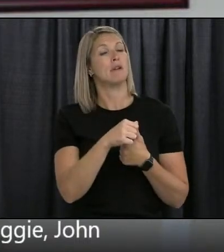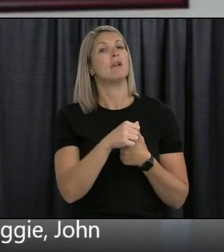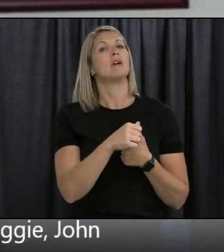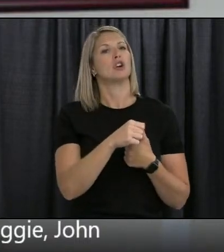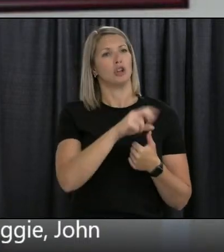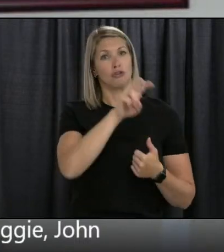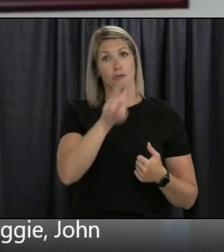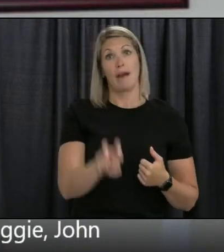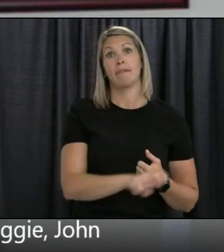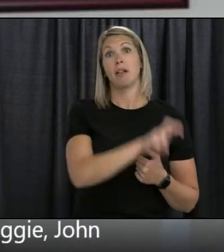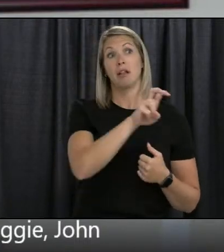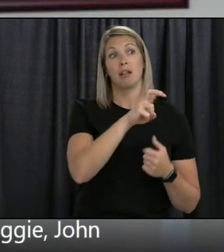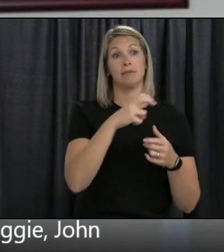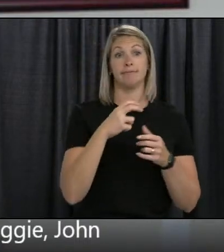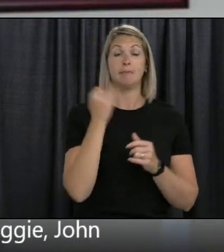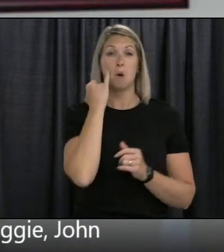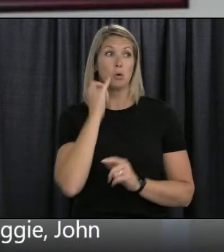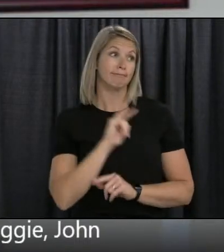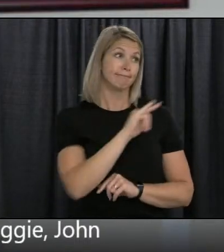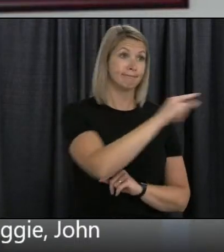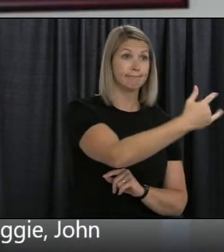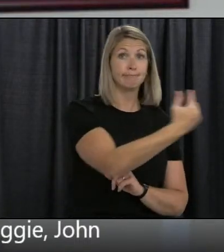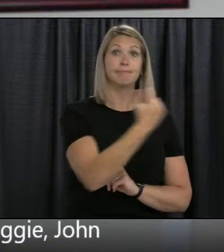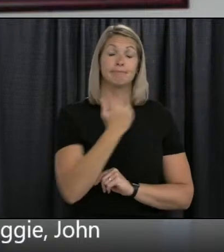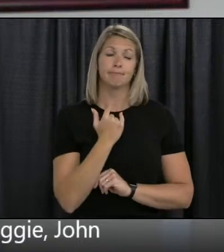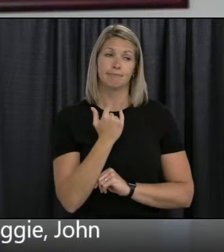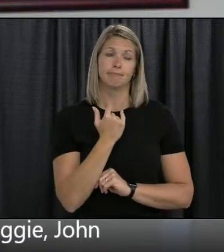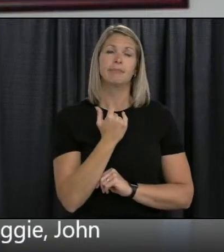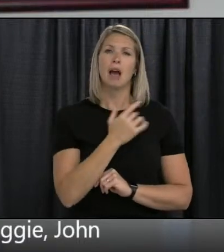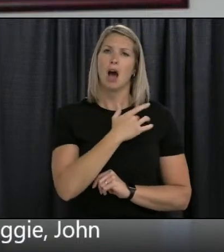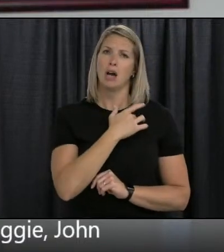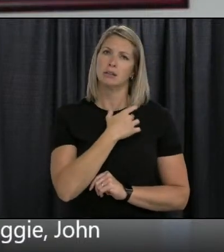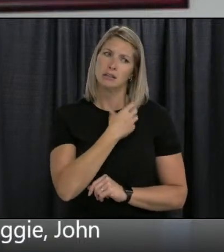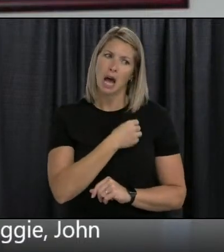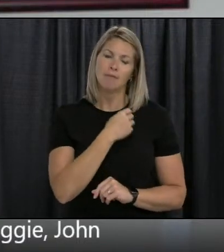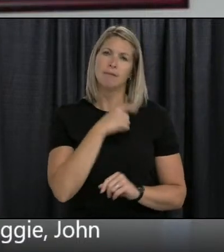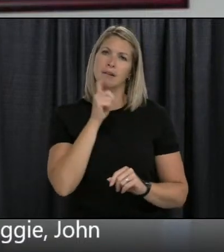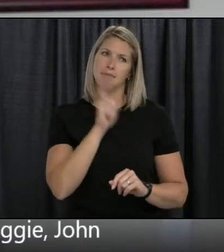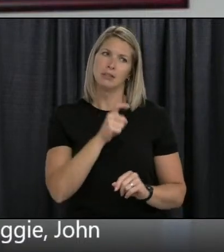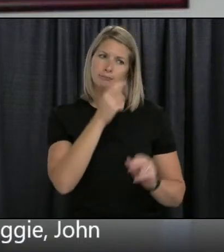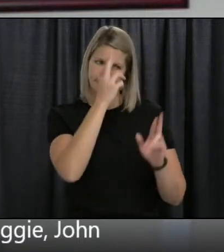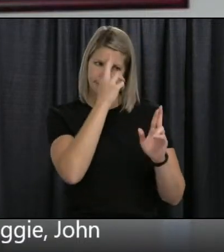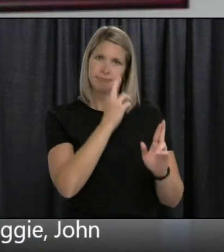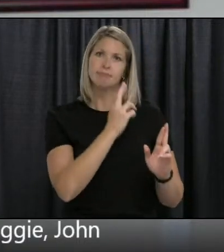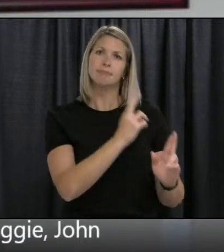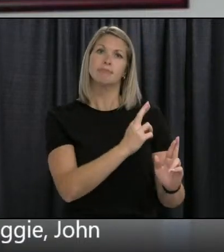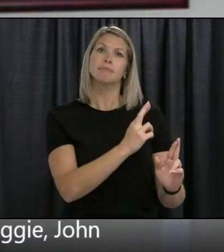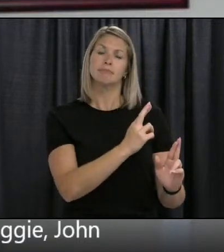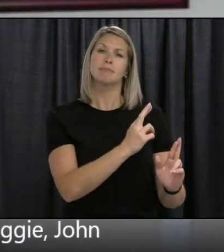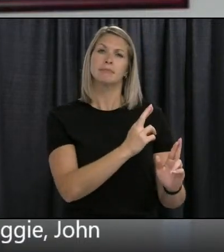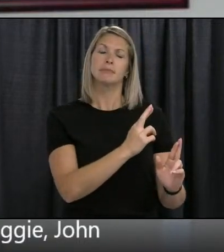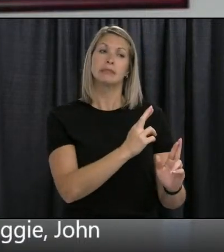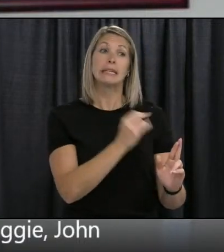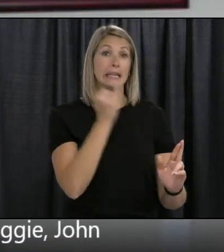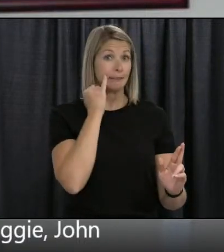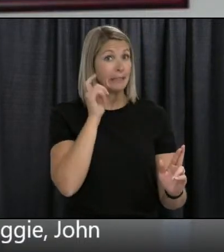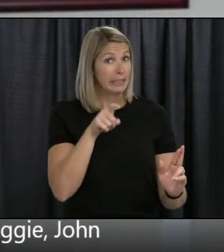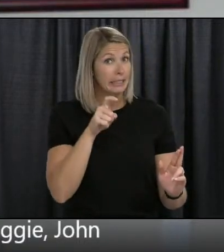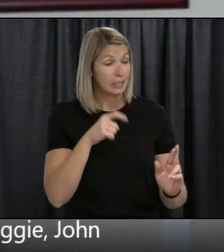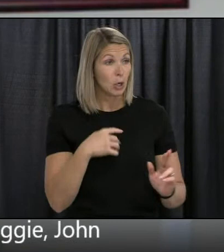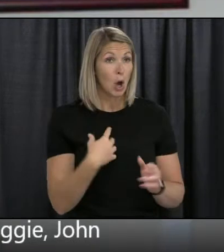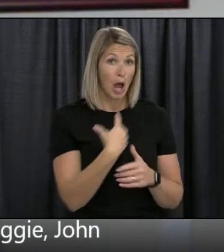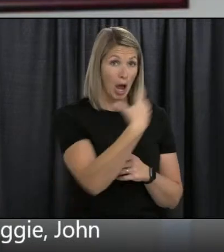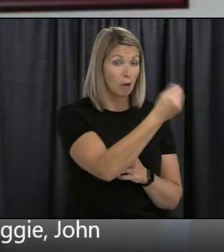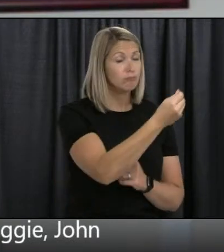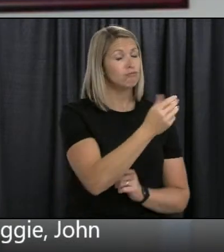travel, particularly outside of the province and outside of the bubble, you may regard as necessary. And I think we need to